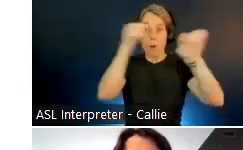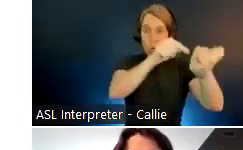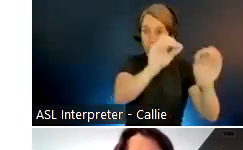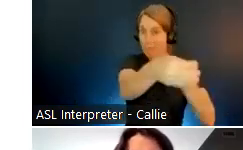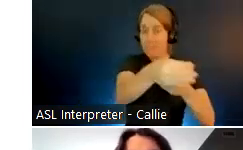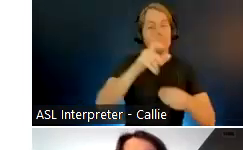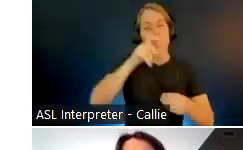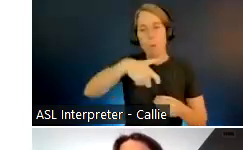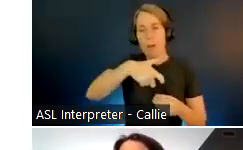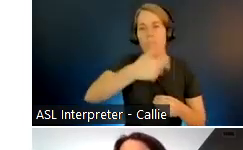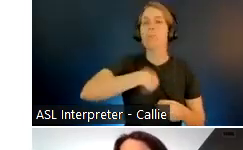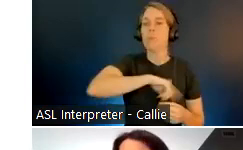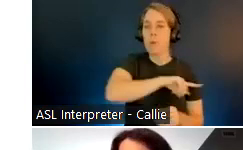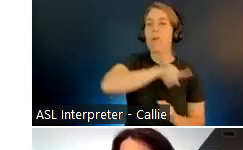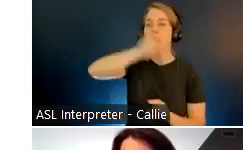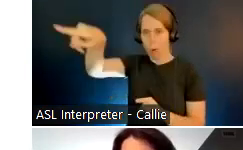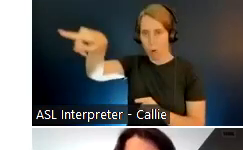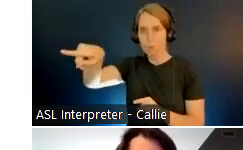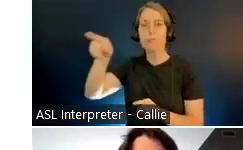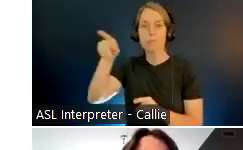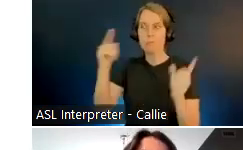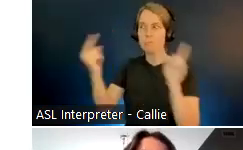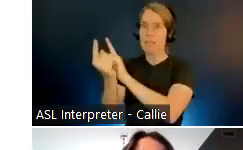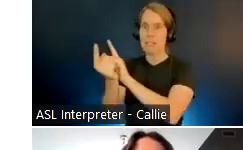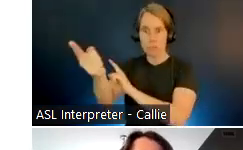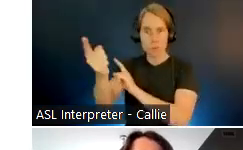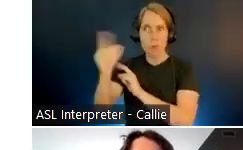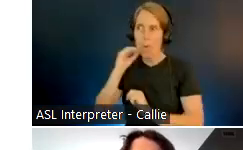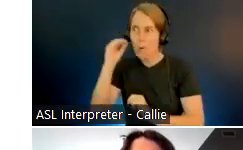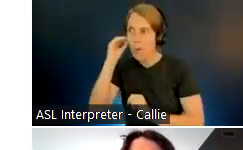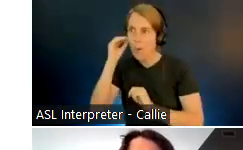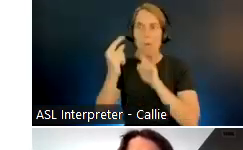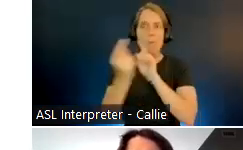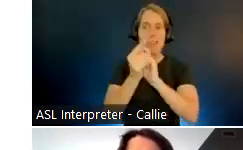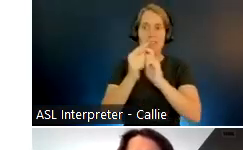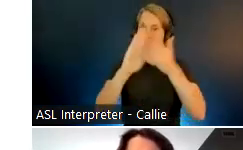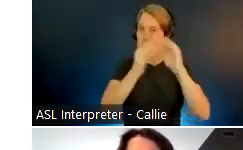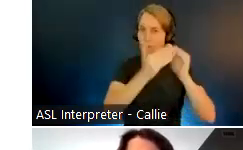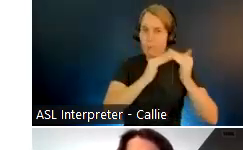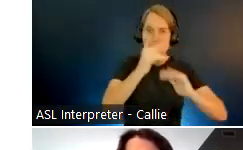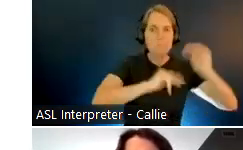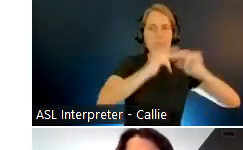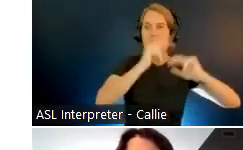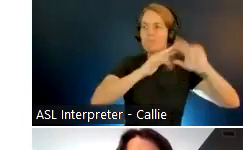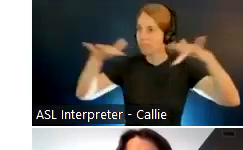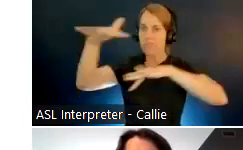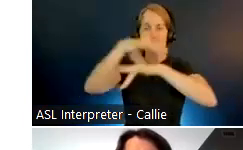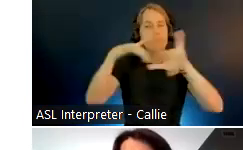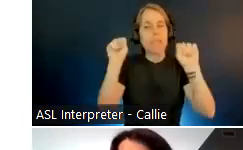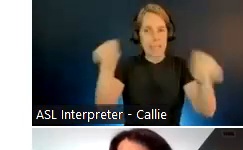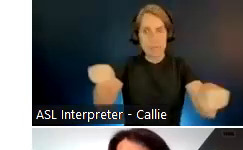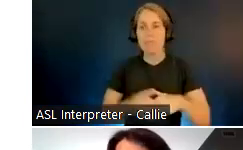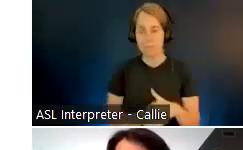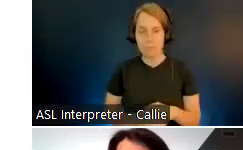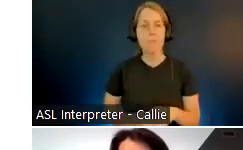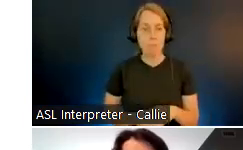their homes. We can meet them in a community location. And then when we interact with our partners, we do a